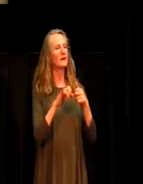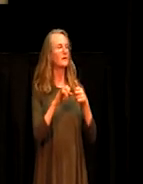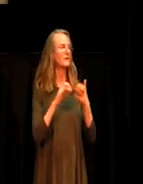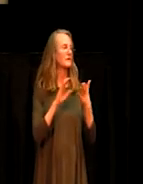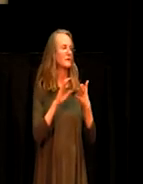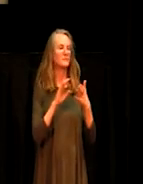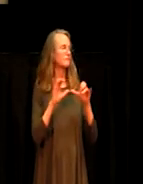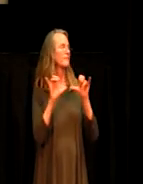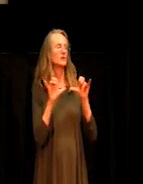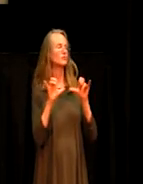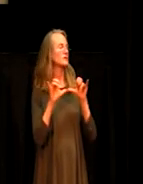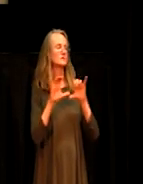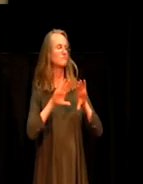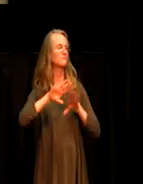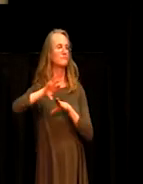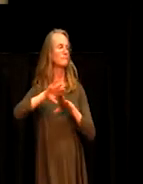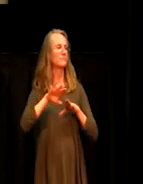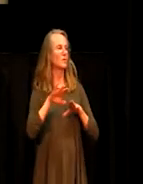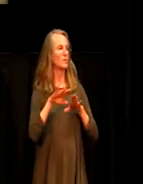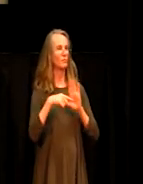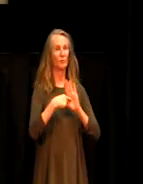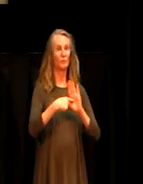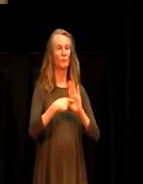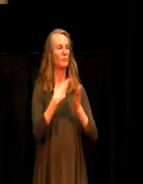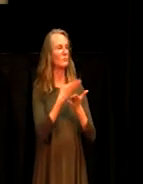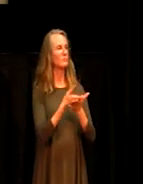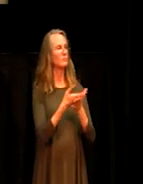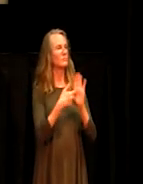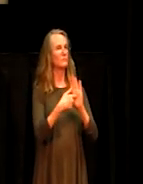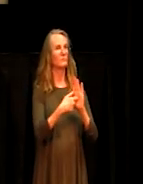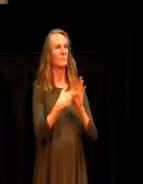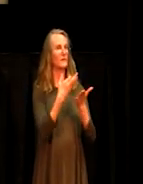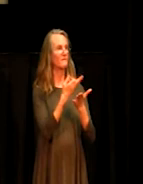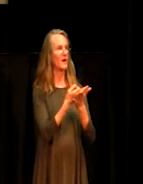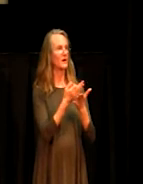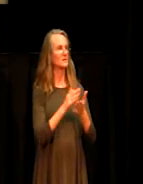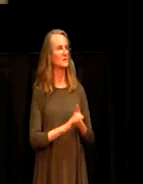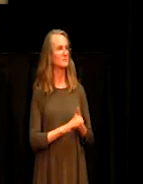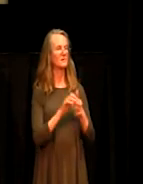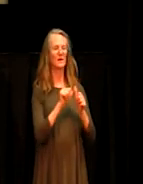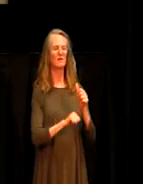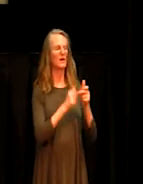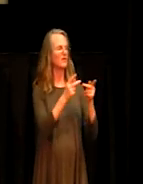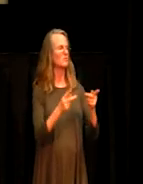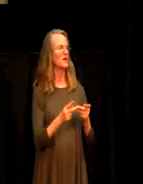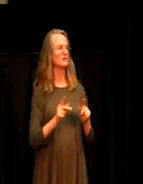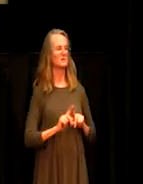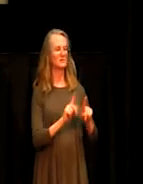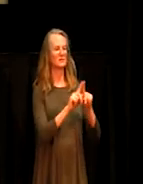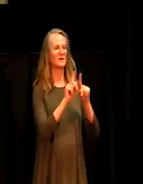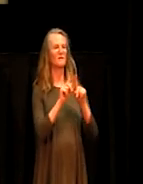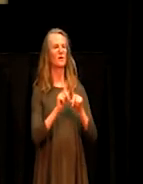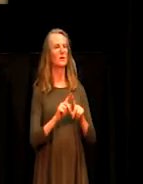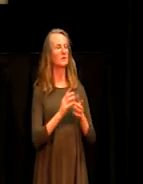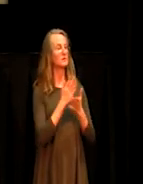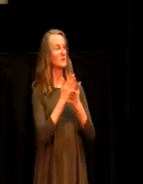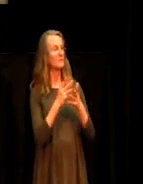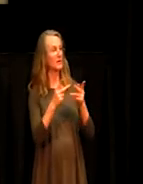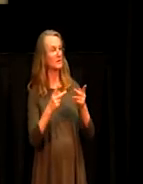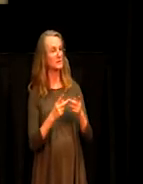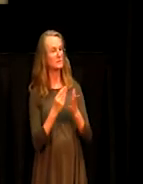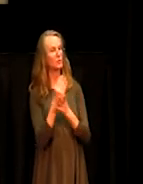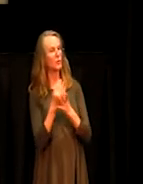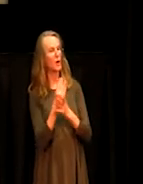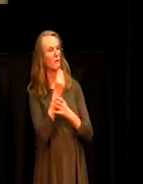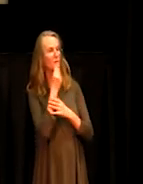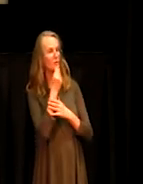measurements aren't about. We're just trying to say, here's what's happening. And everywhere is different. Some places you want to be growing food,